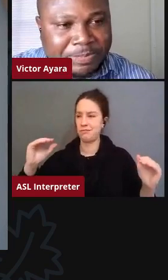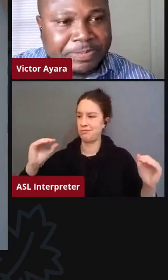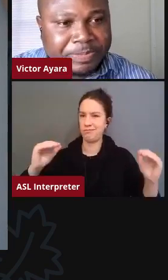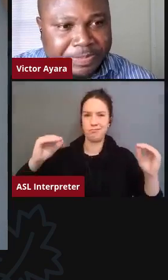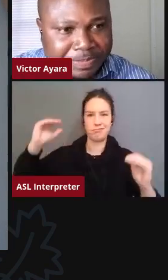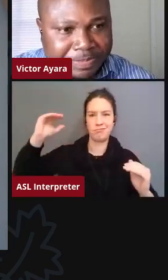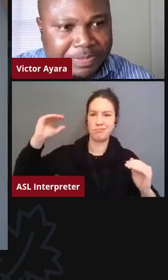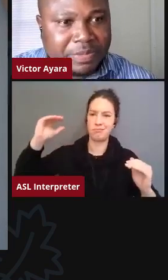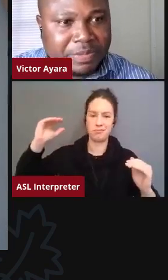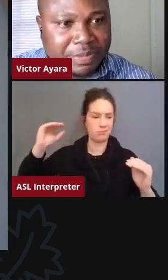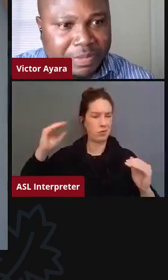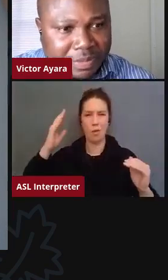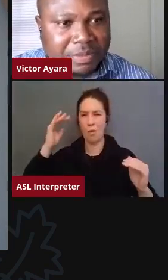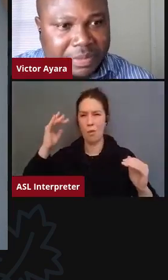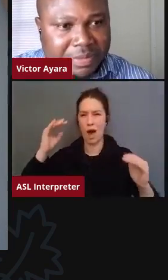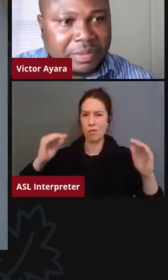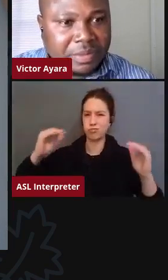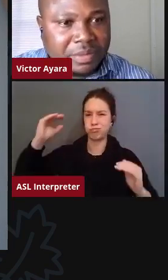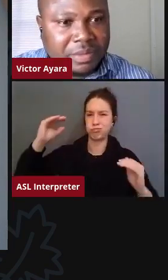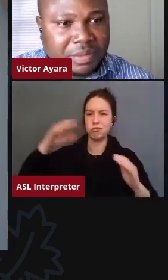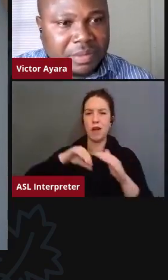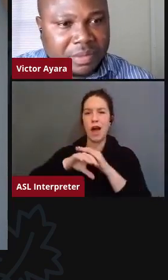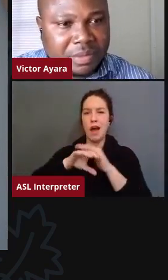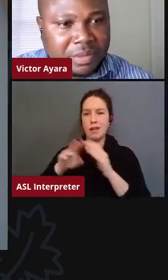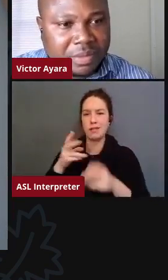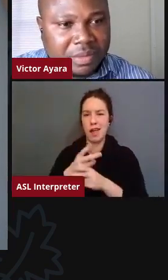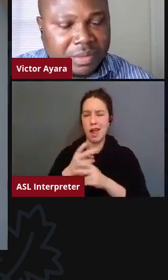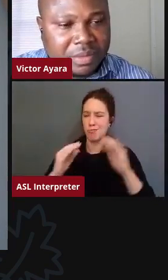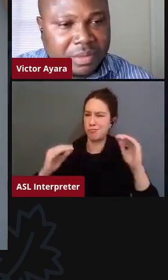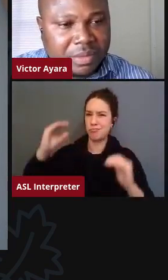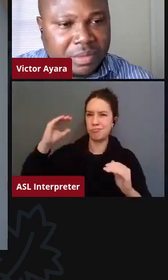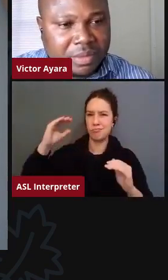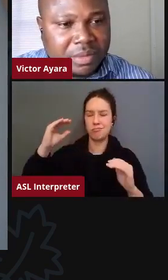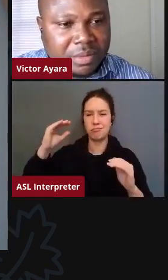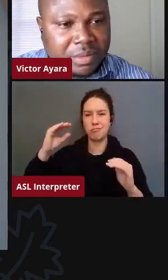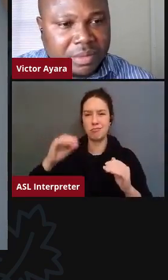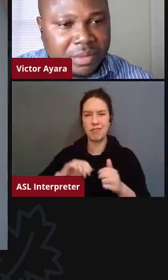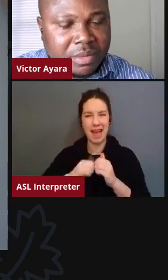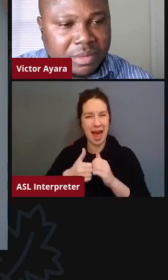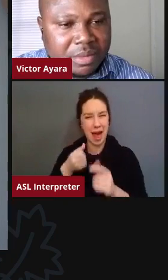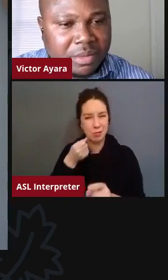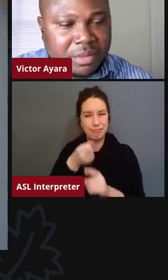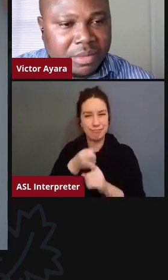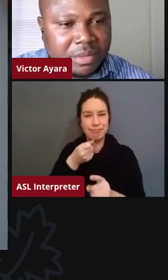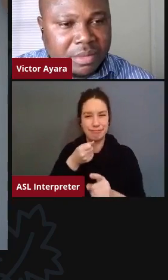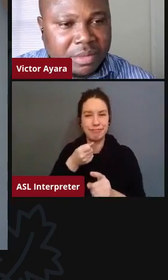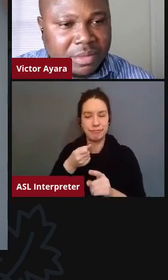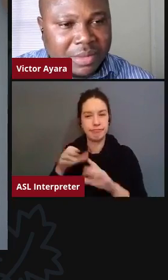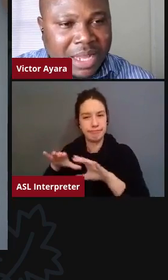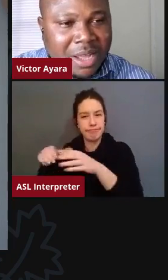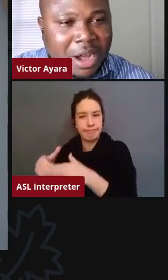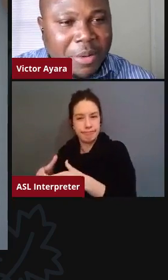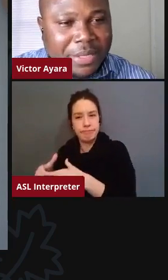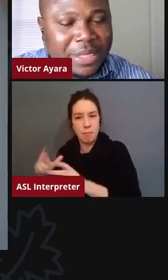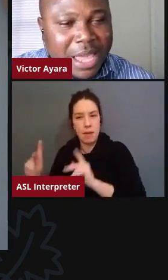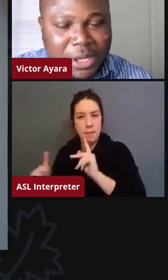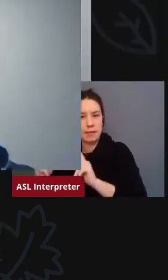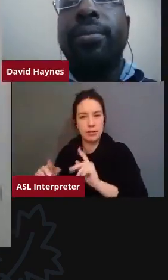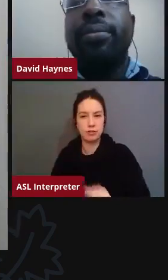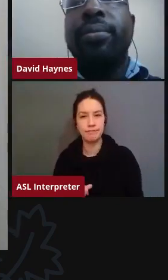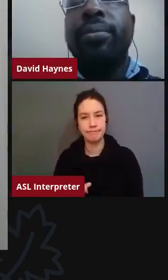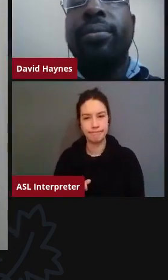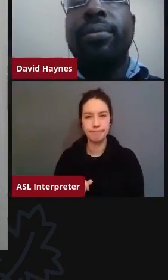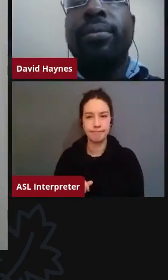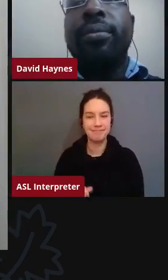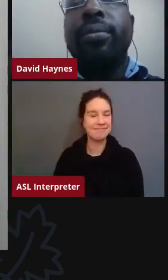the inequalities of access to care and how that creates health outcomes that affect minority populations. All right. Thank you